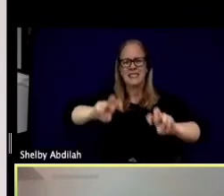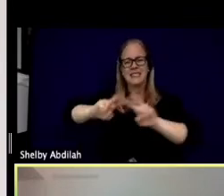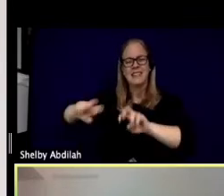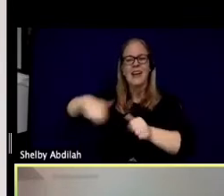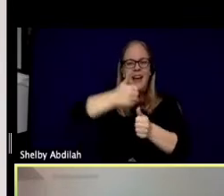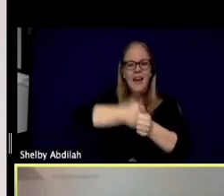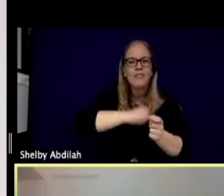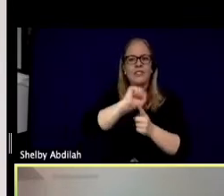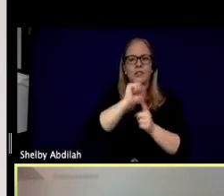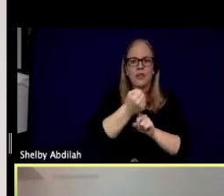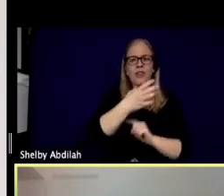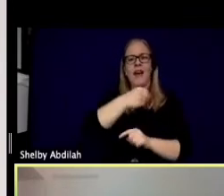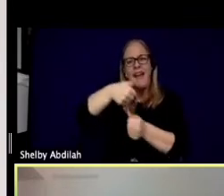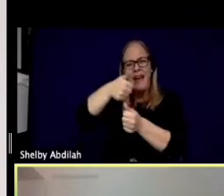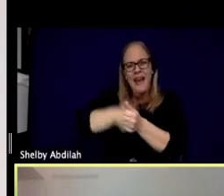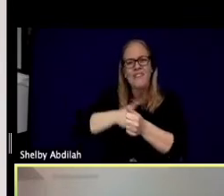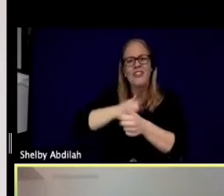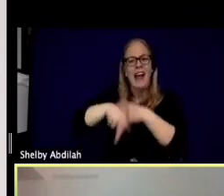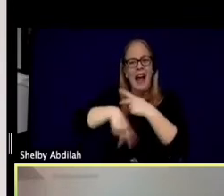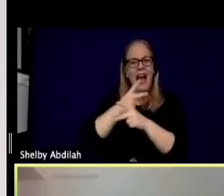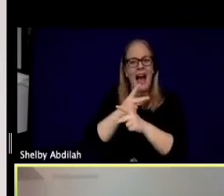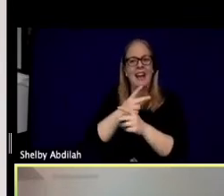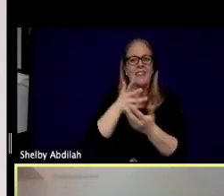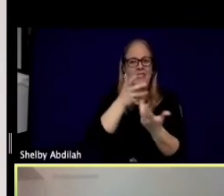as well as looking at the client factors.